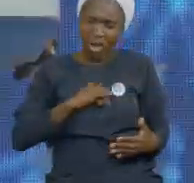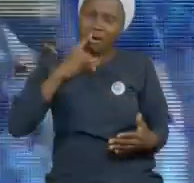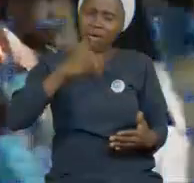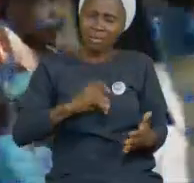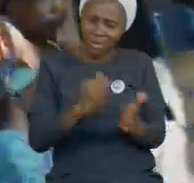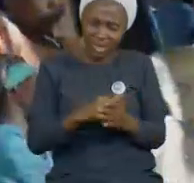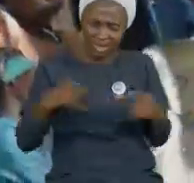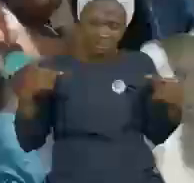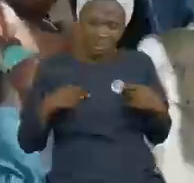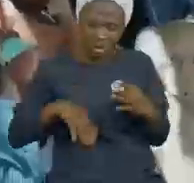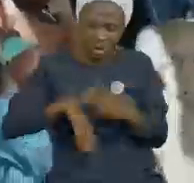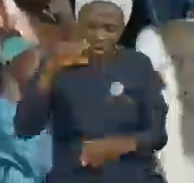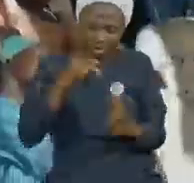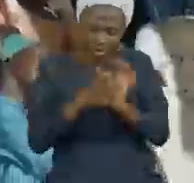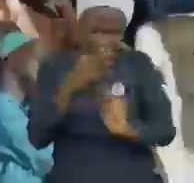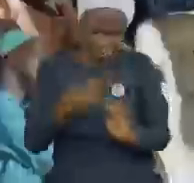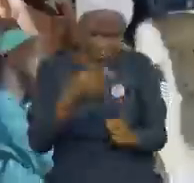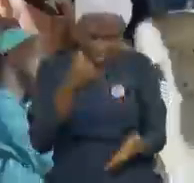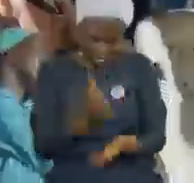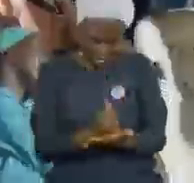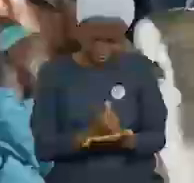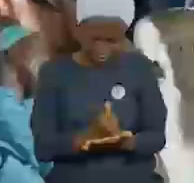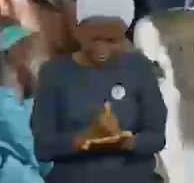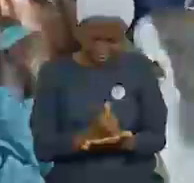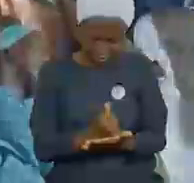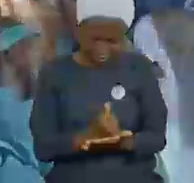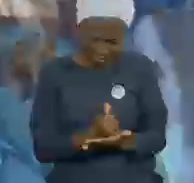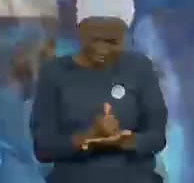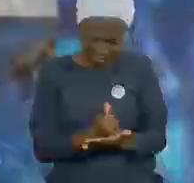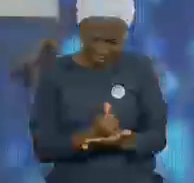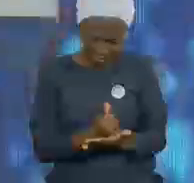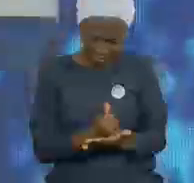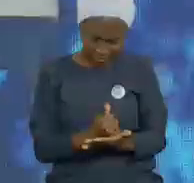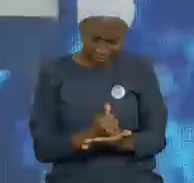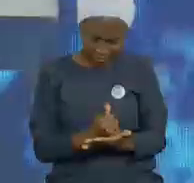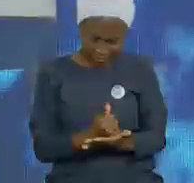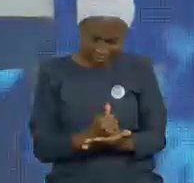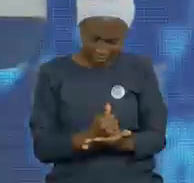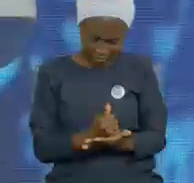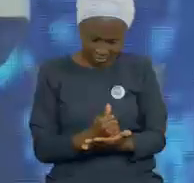Jesus' name.